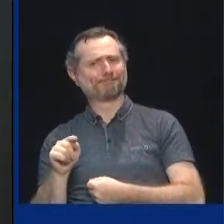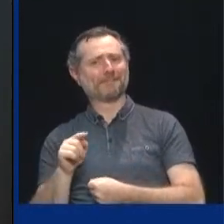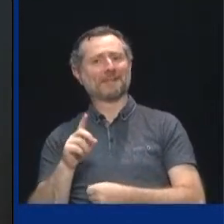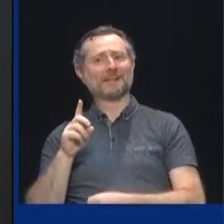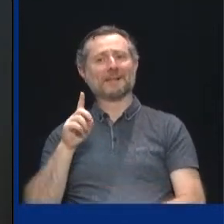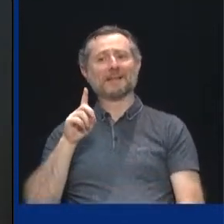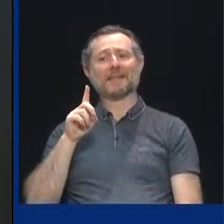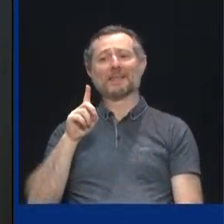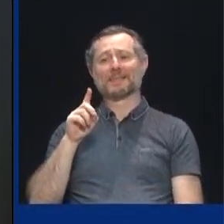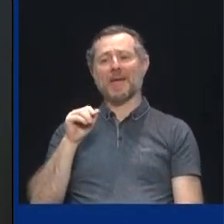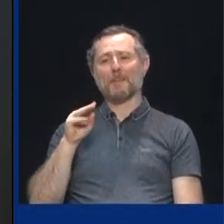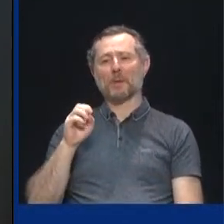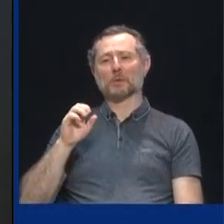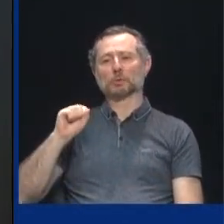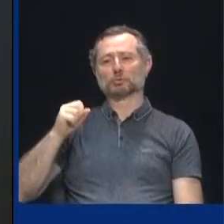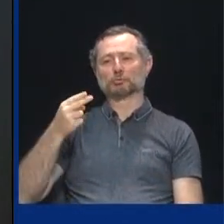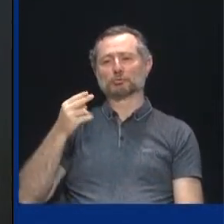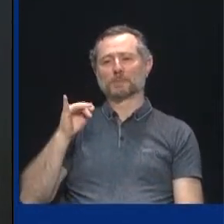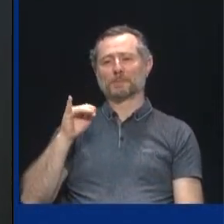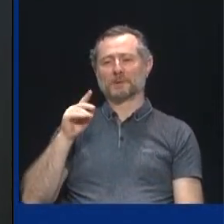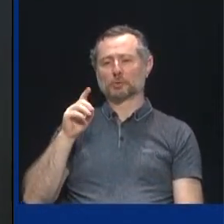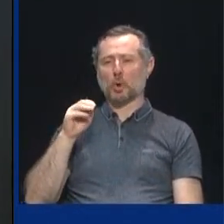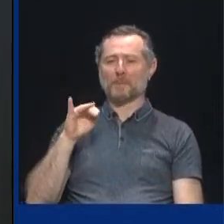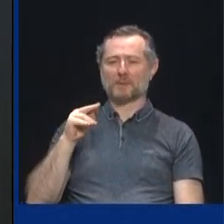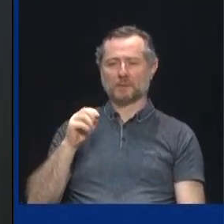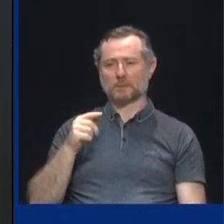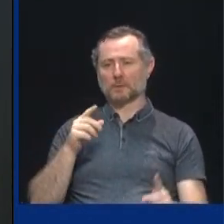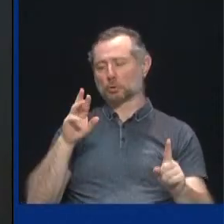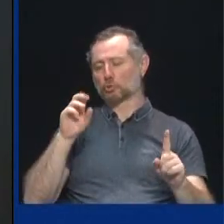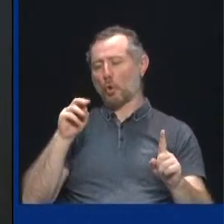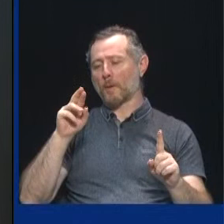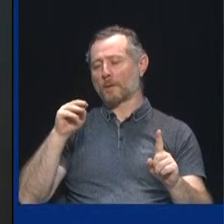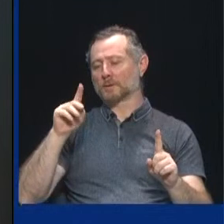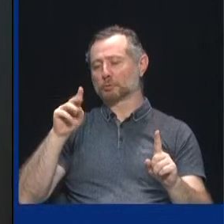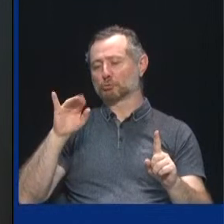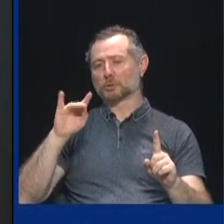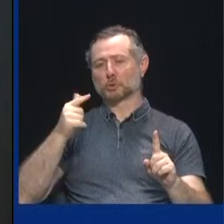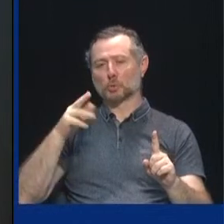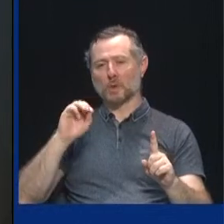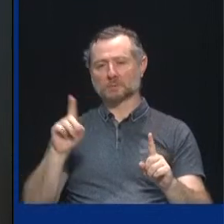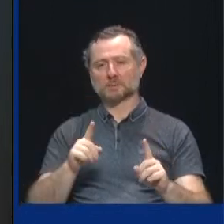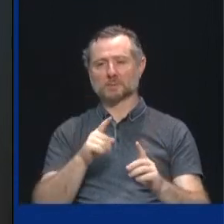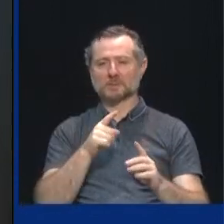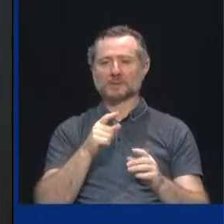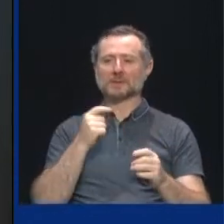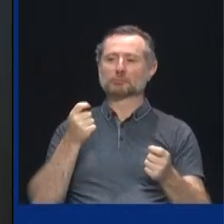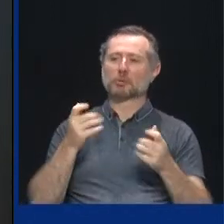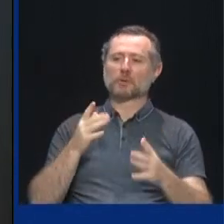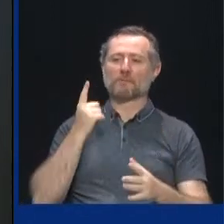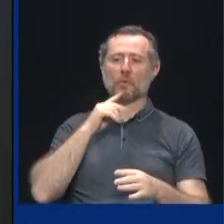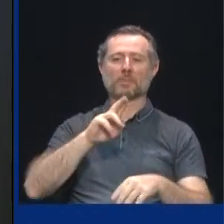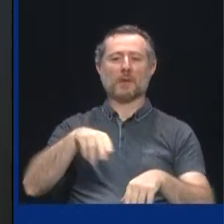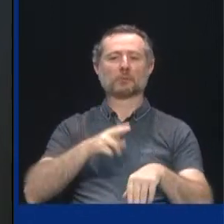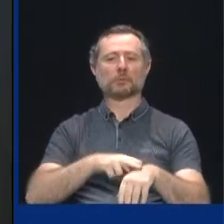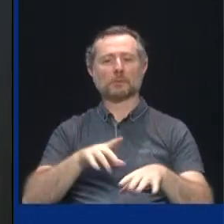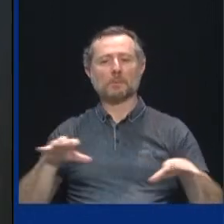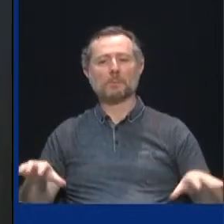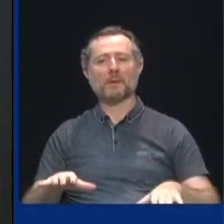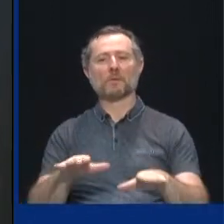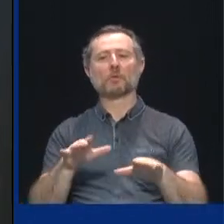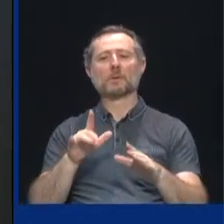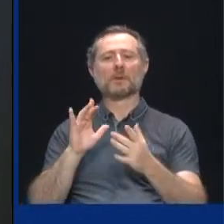Director of Membership for the National Action Network, and Ashley Sharpton, Founder and Director of National